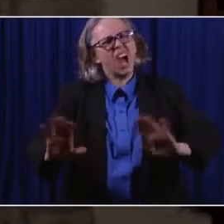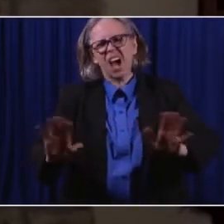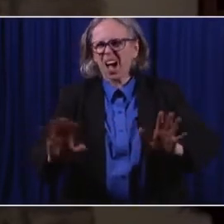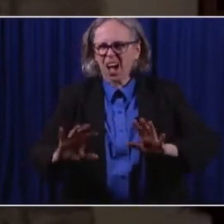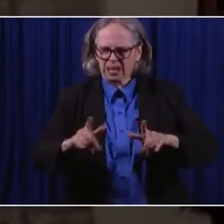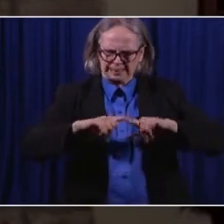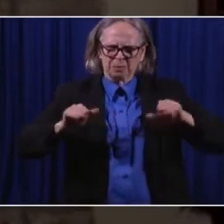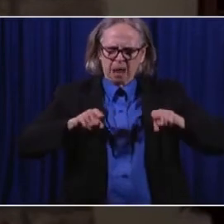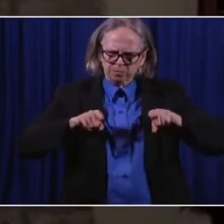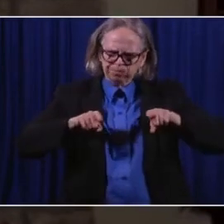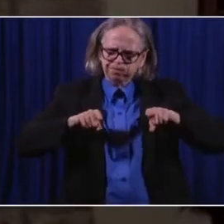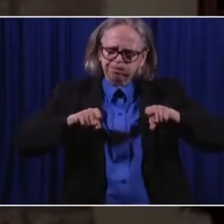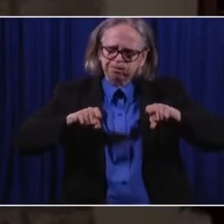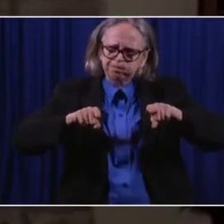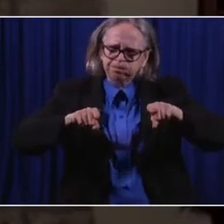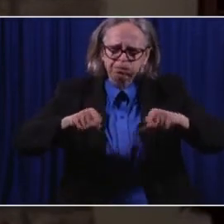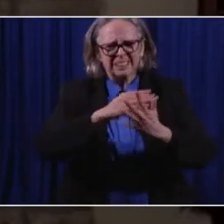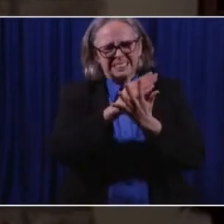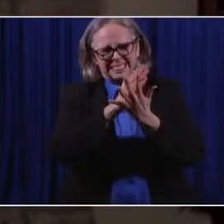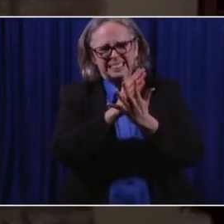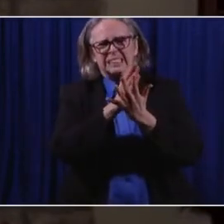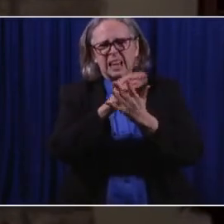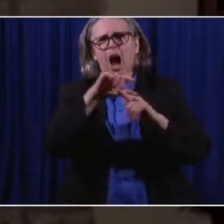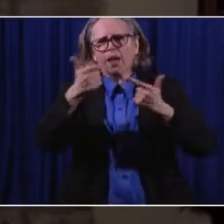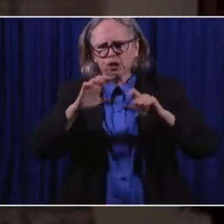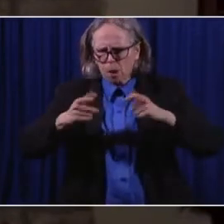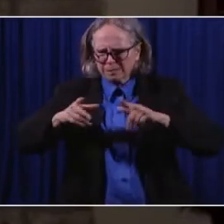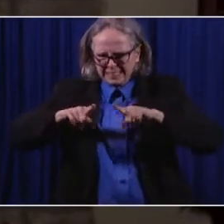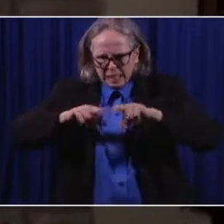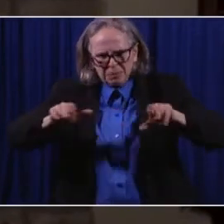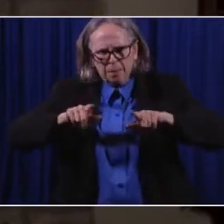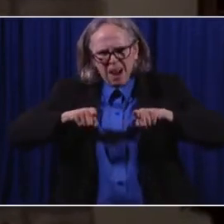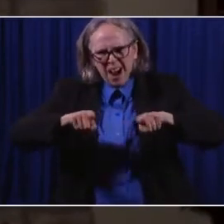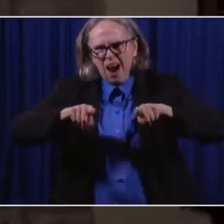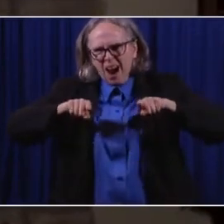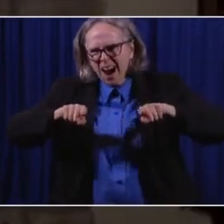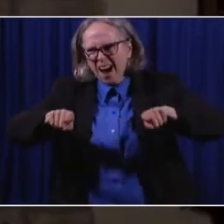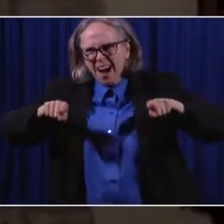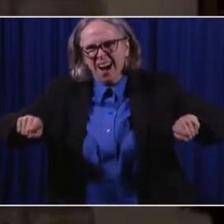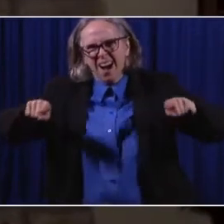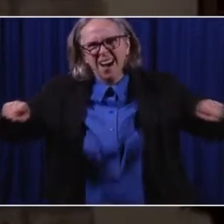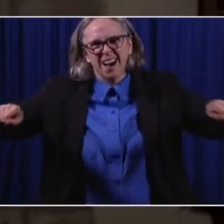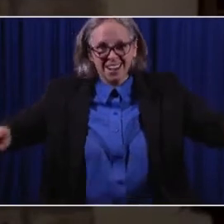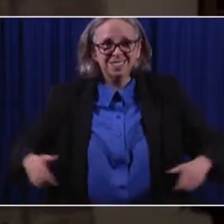Next question is from Scott Hallis of the Xenia Daily Gazette. Hey, Scott.